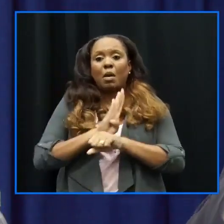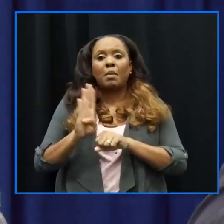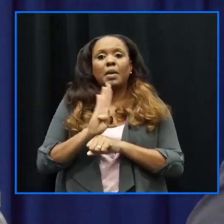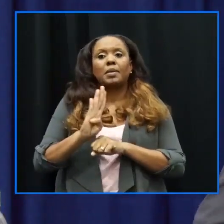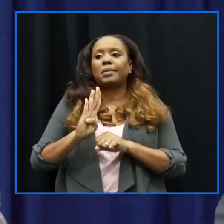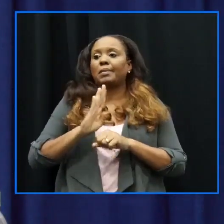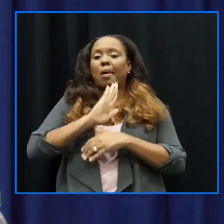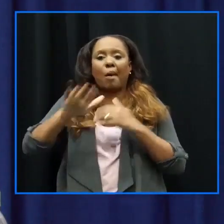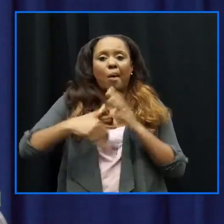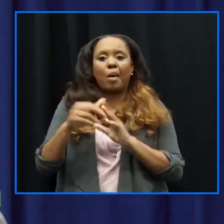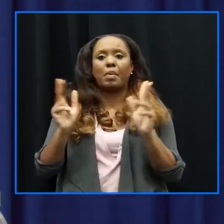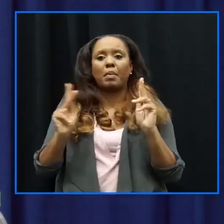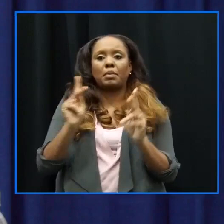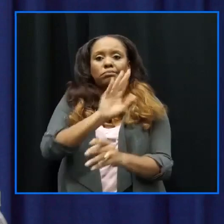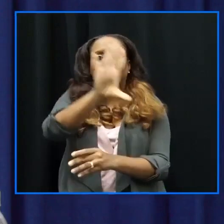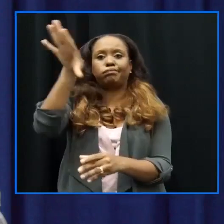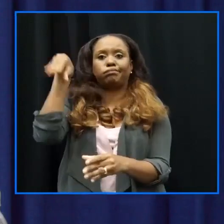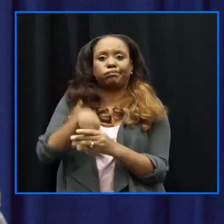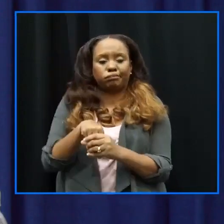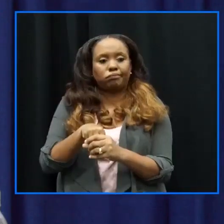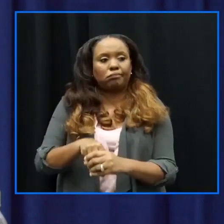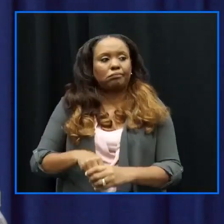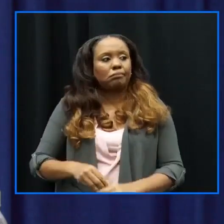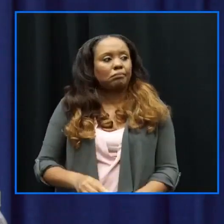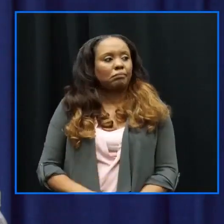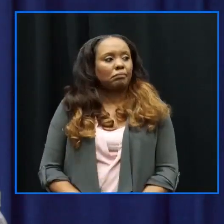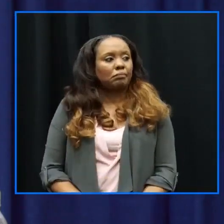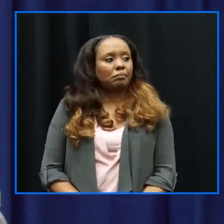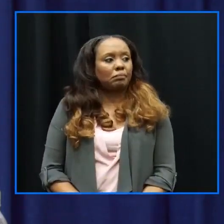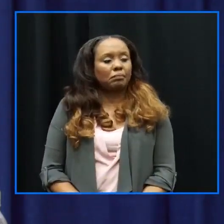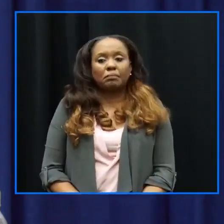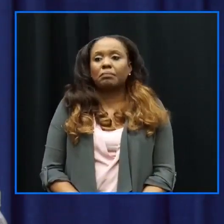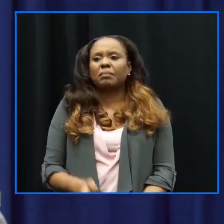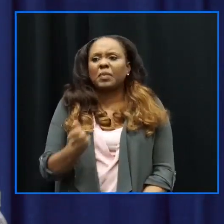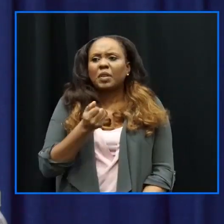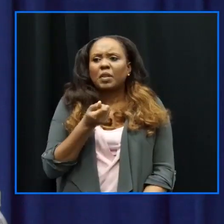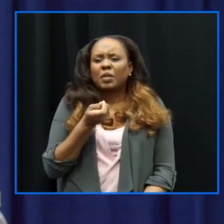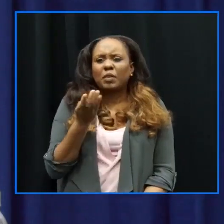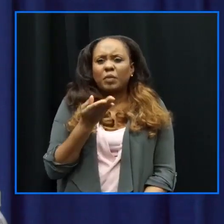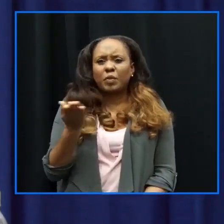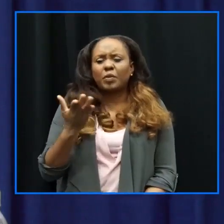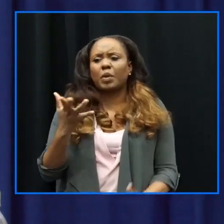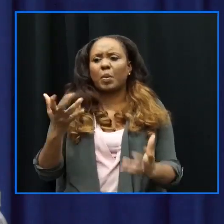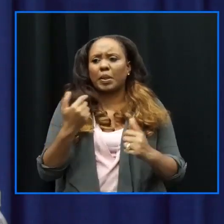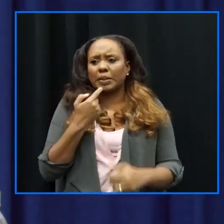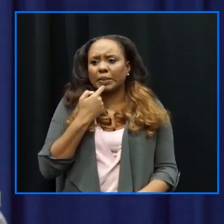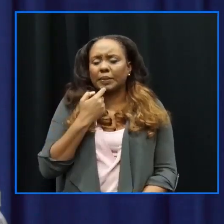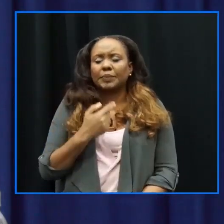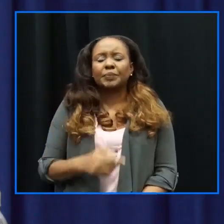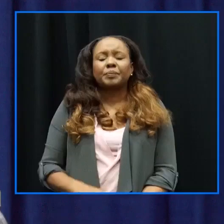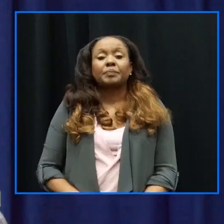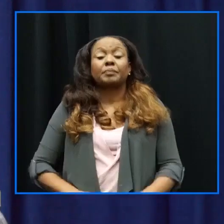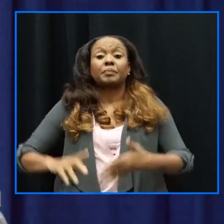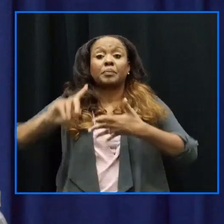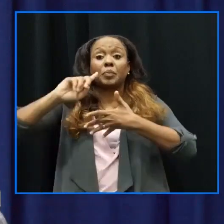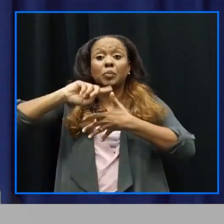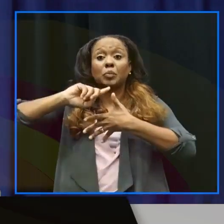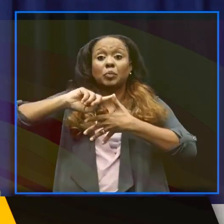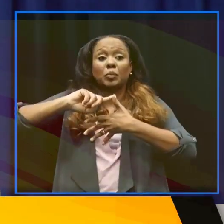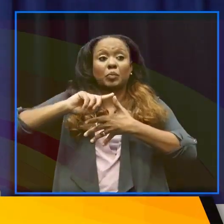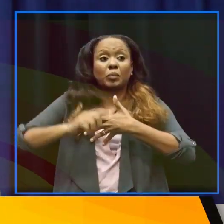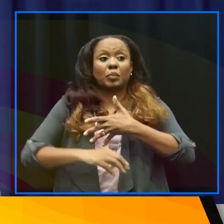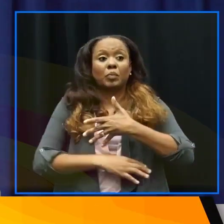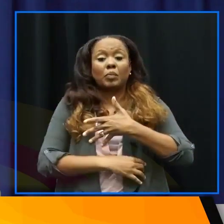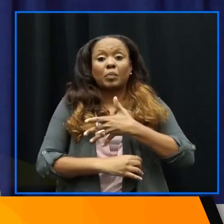assured Barbadians the fund was in a position to meet all its obligations but she stressed the need to safeguard the future. We